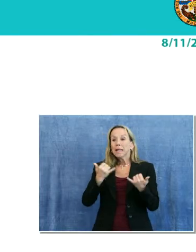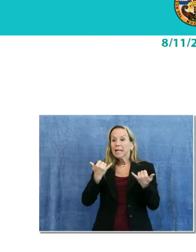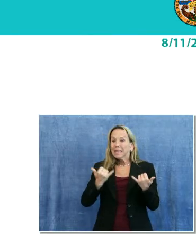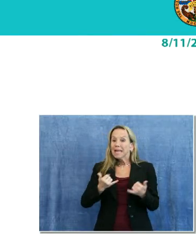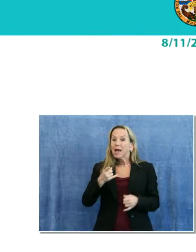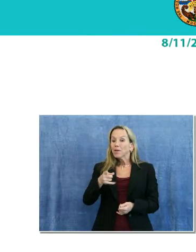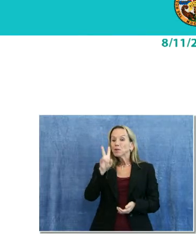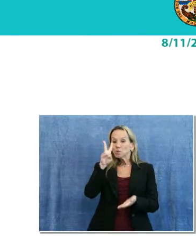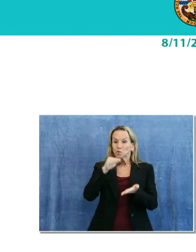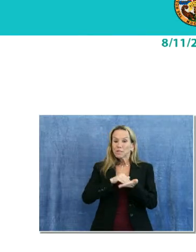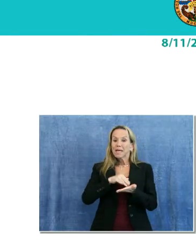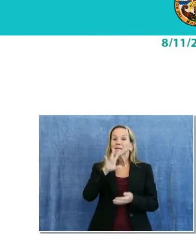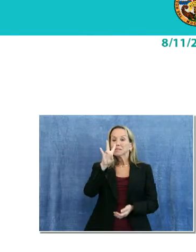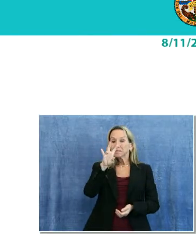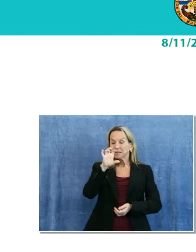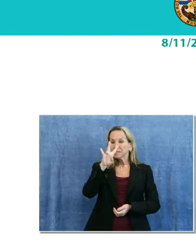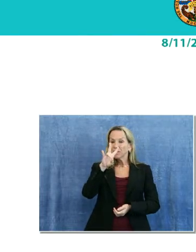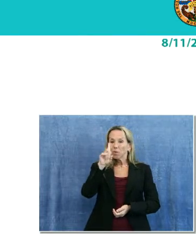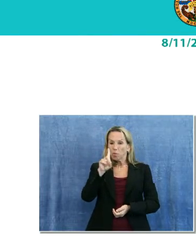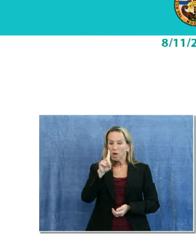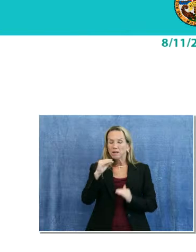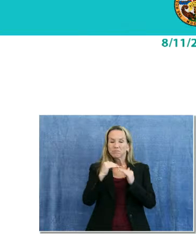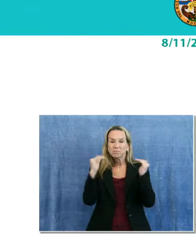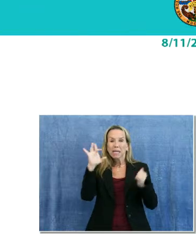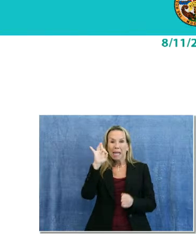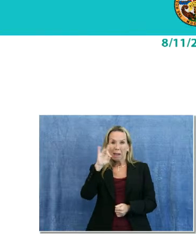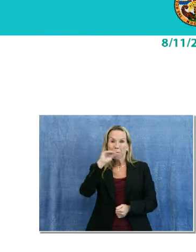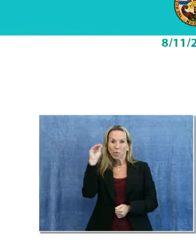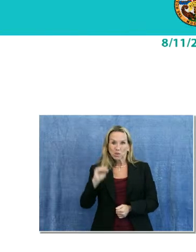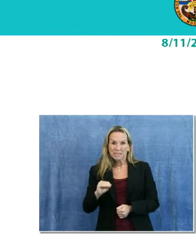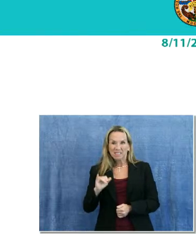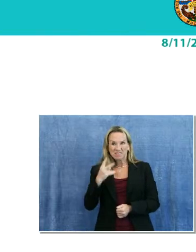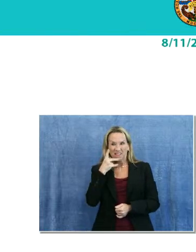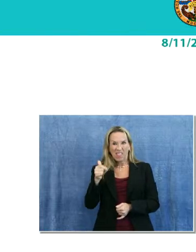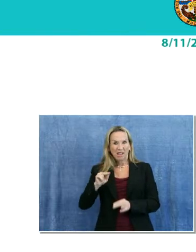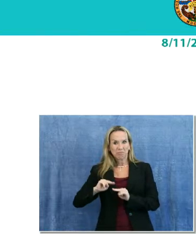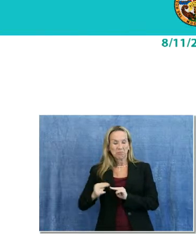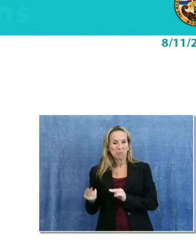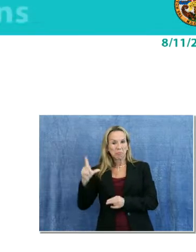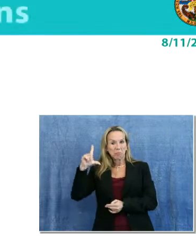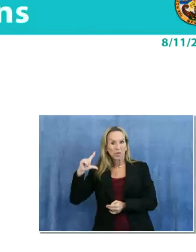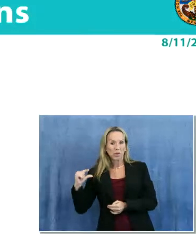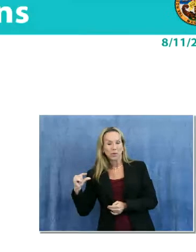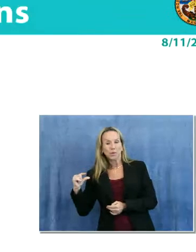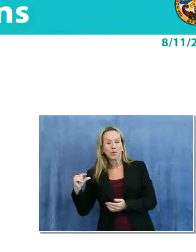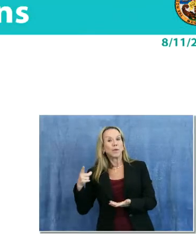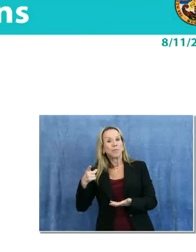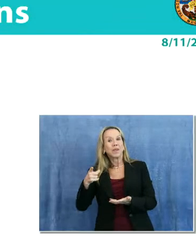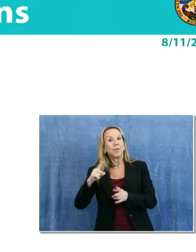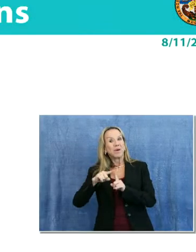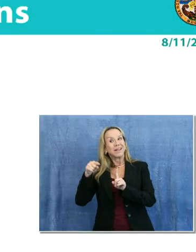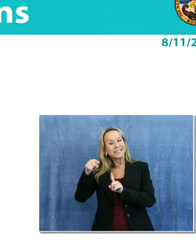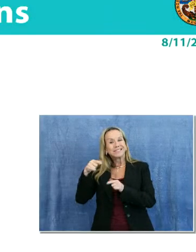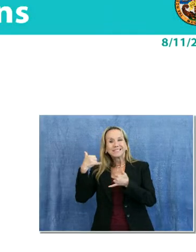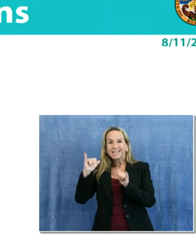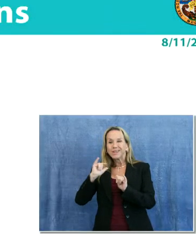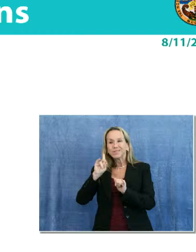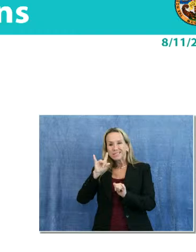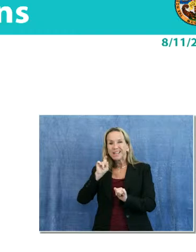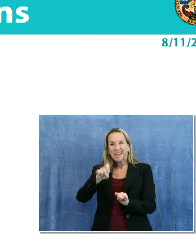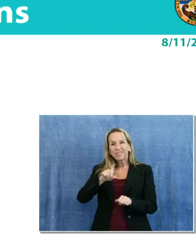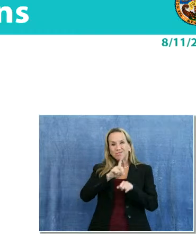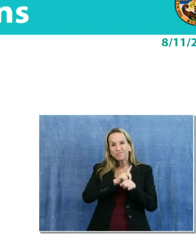2,771, or 8%, which has slightly decreased, of cases have been hospitalized. And of